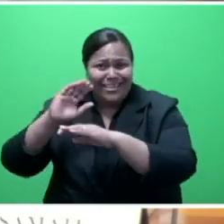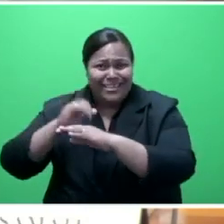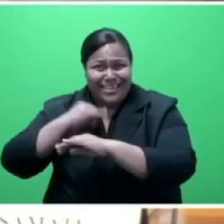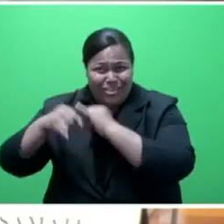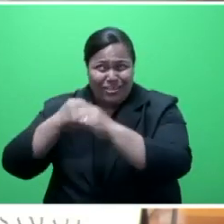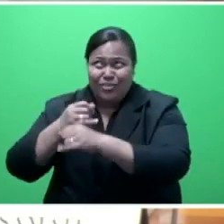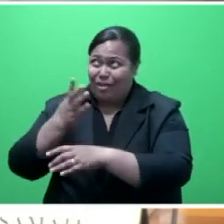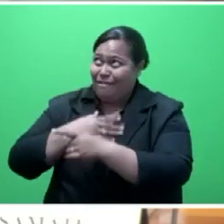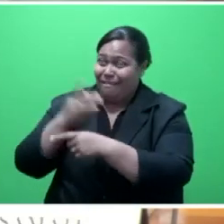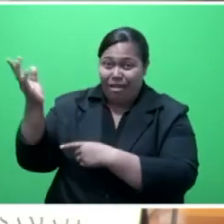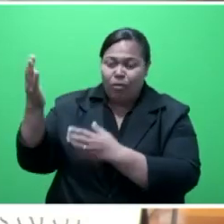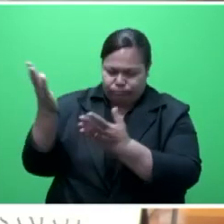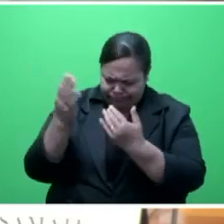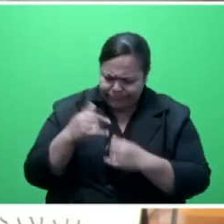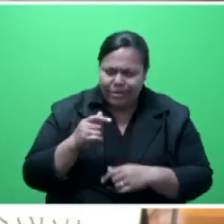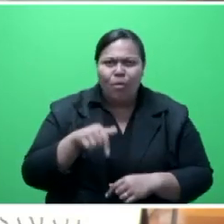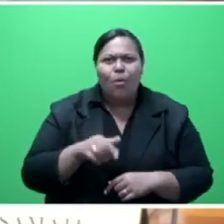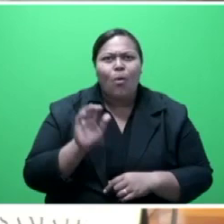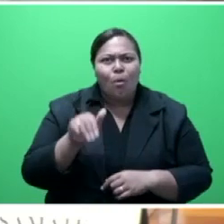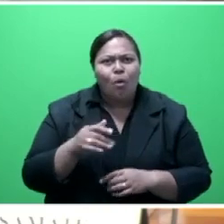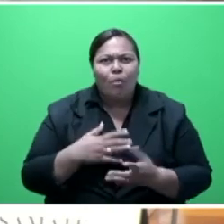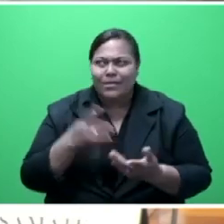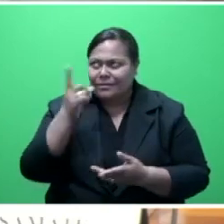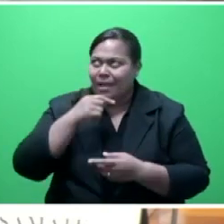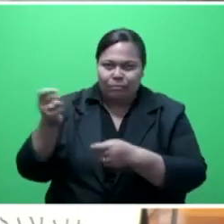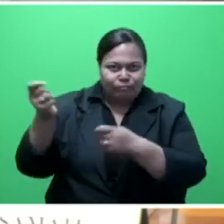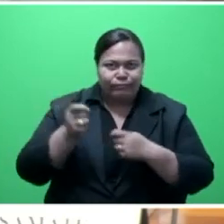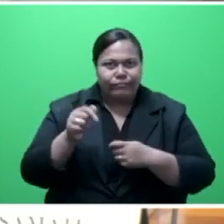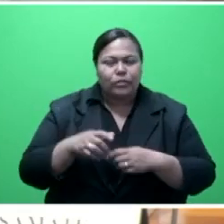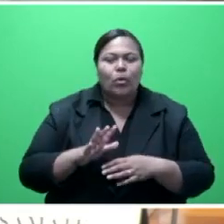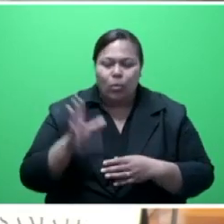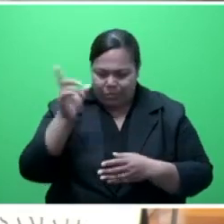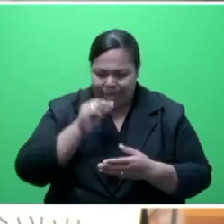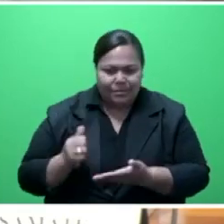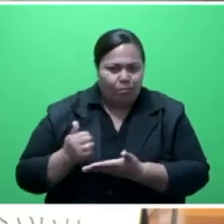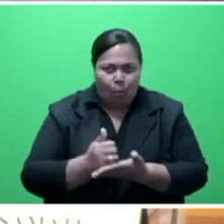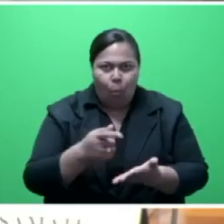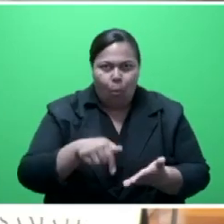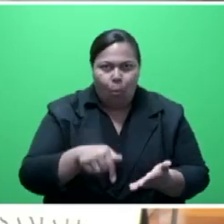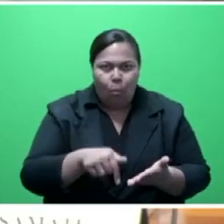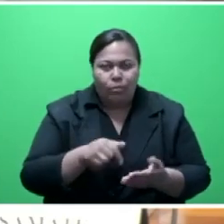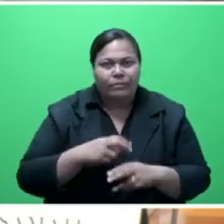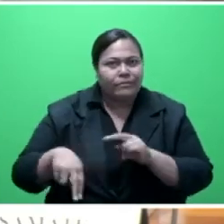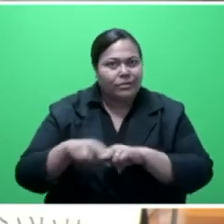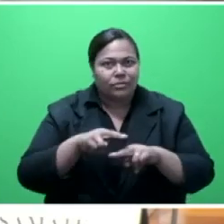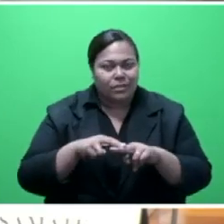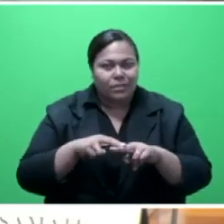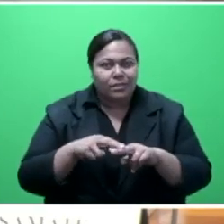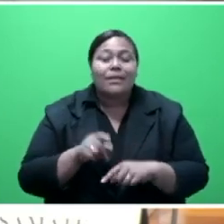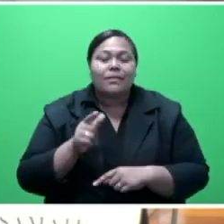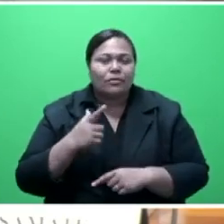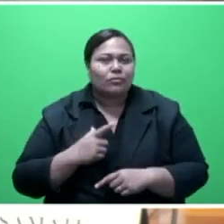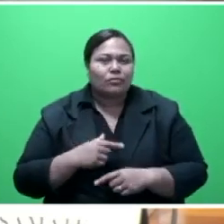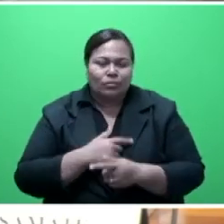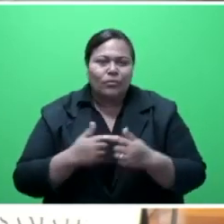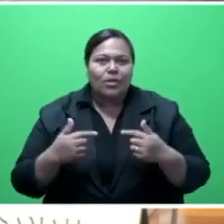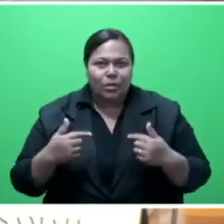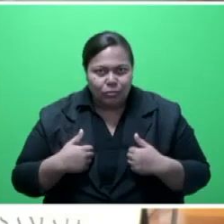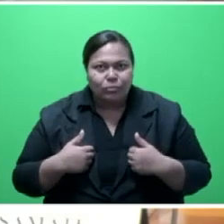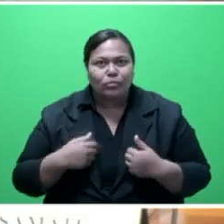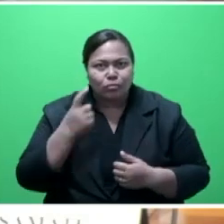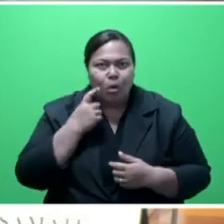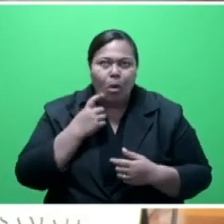drain and indeed the investment drain that has plagued our development since 1987. That's why we're making reclaiming Fijian